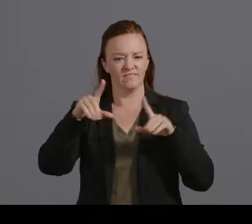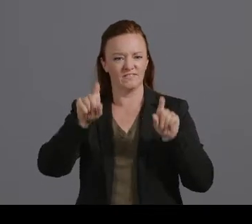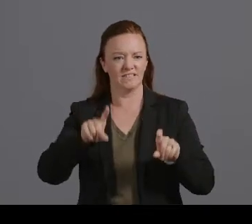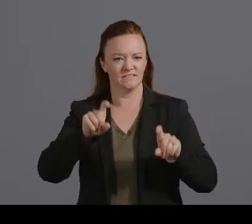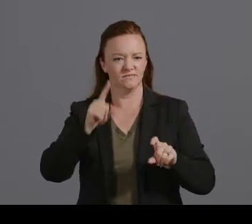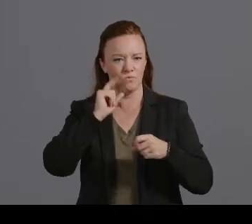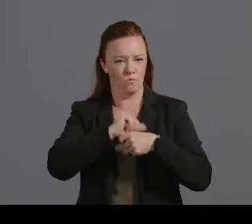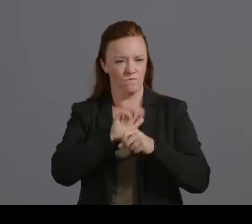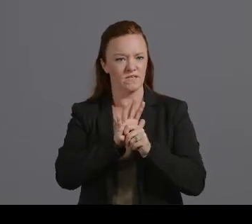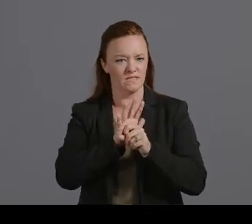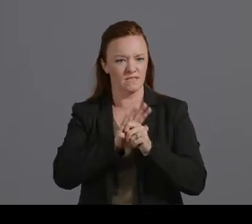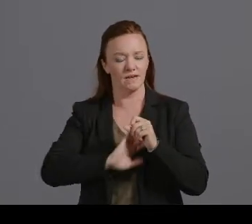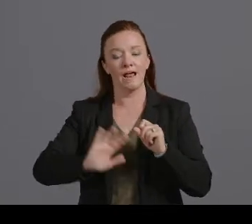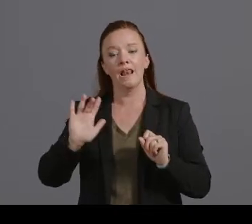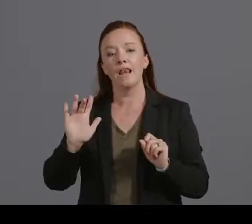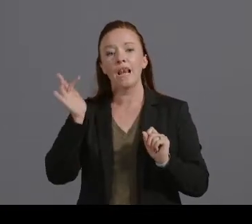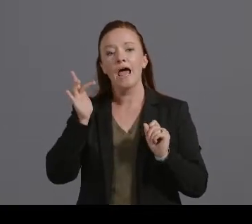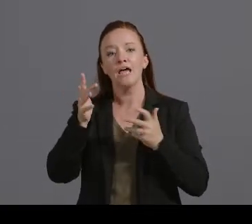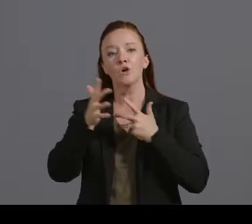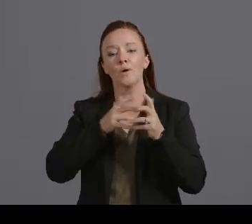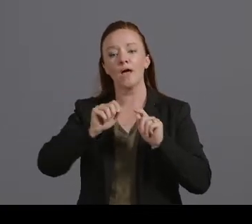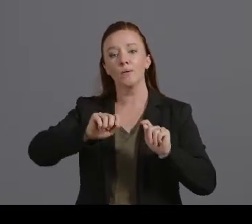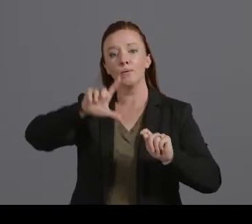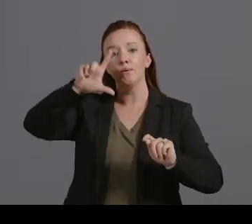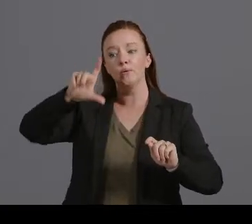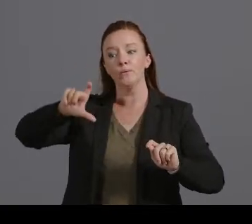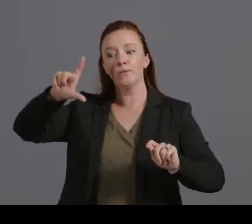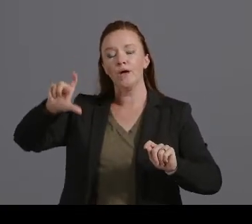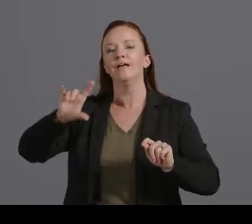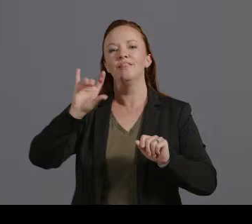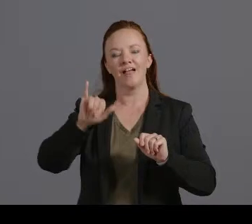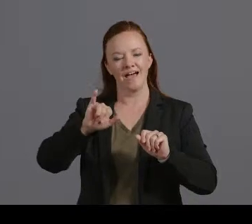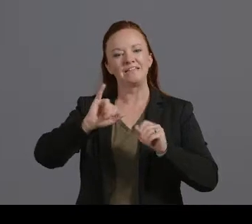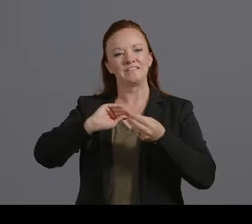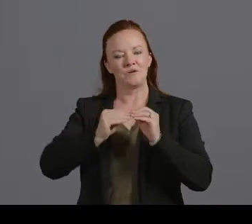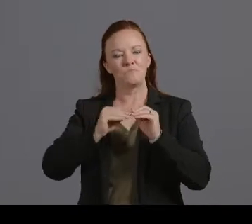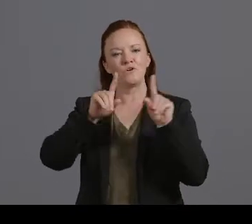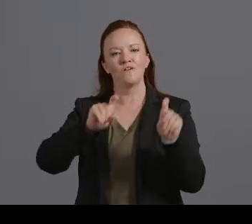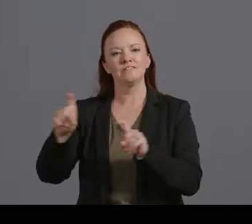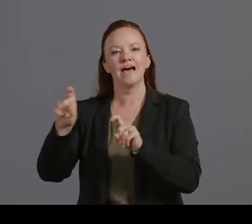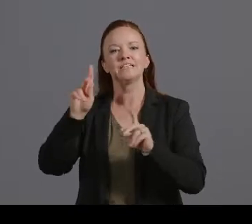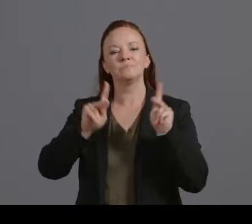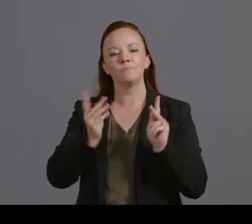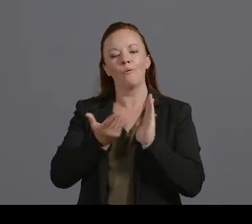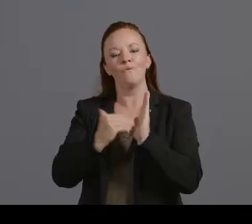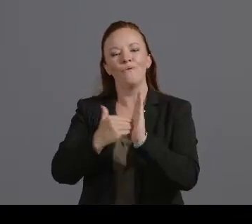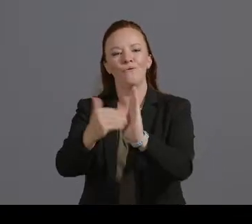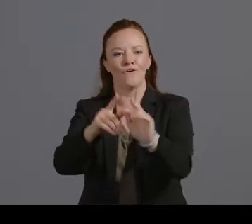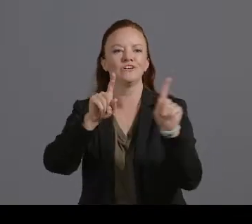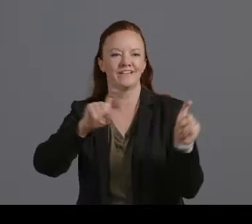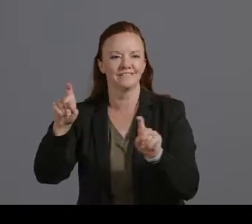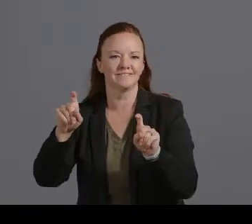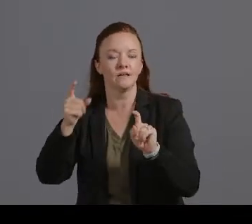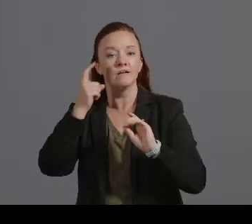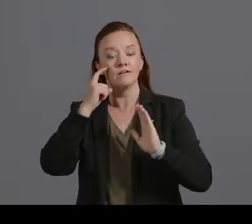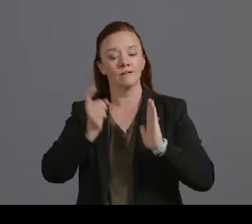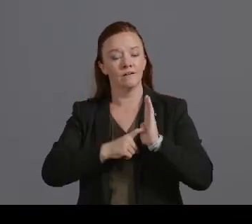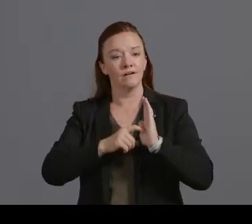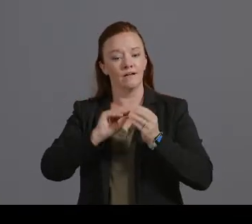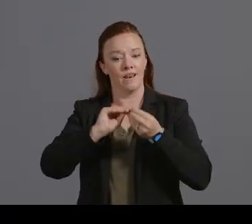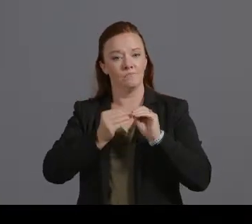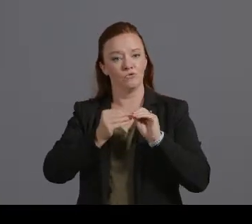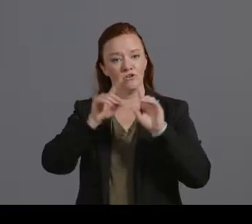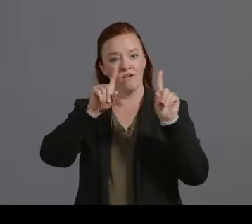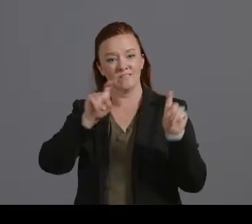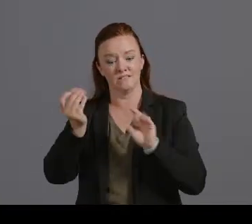gray bars are those that are done in repeat Arizonans, and you can see that over the last several weeks we've seen a continued decline